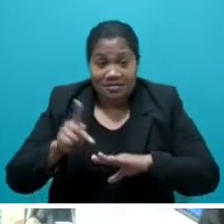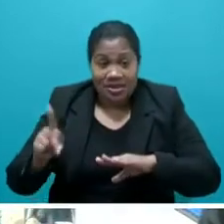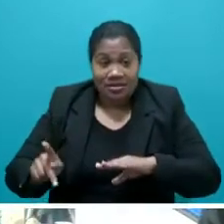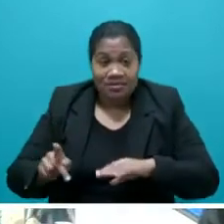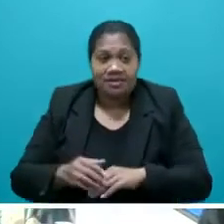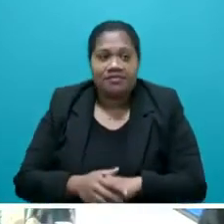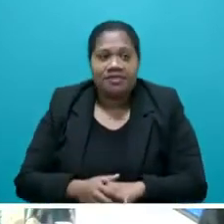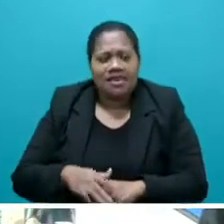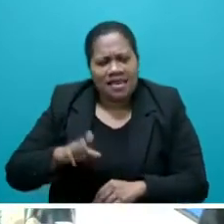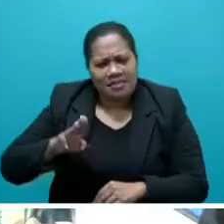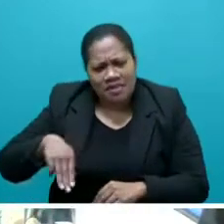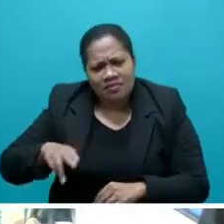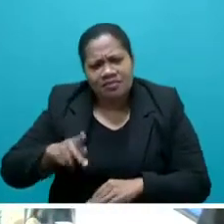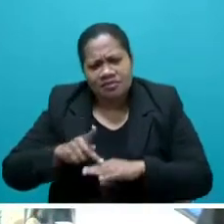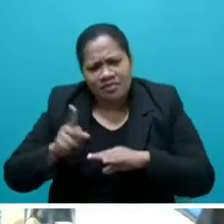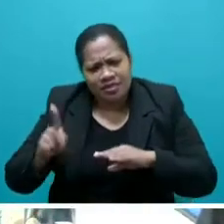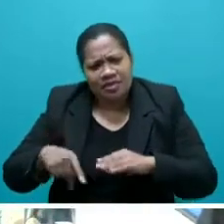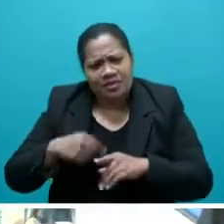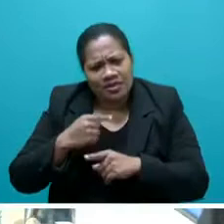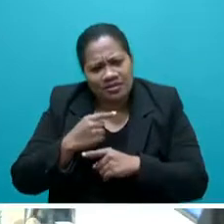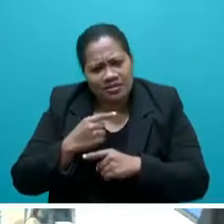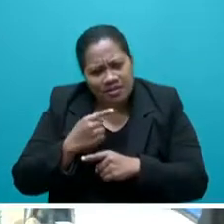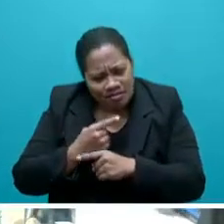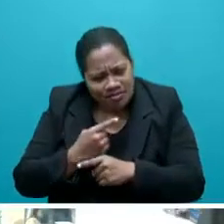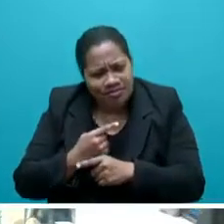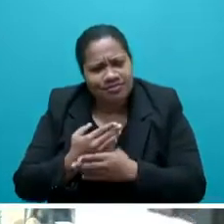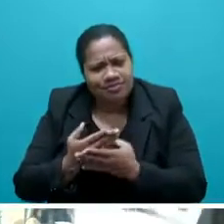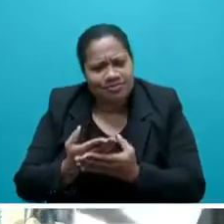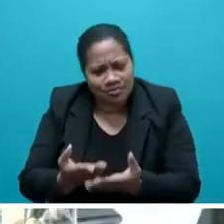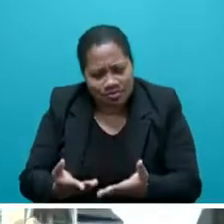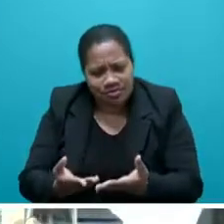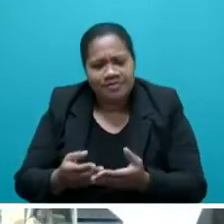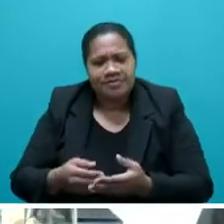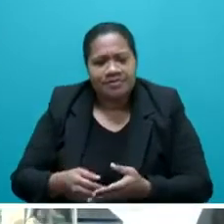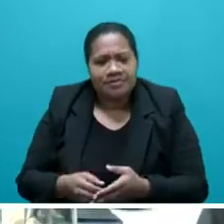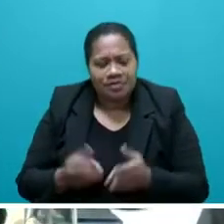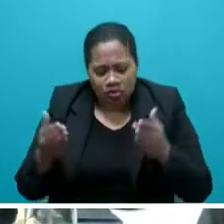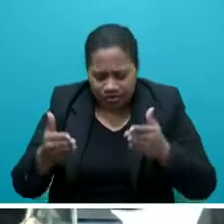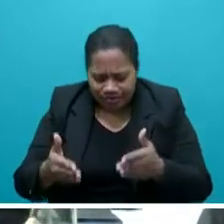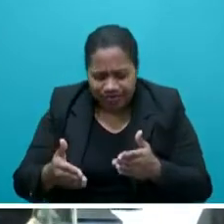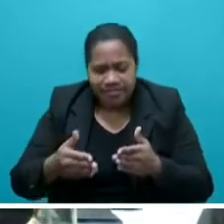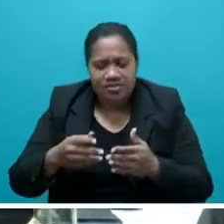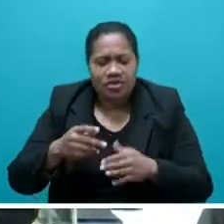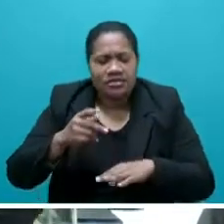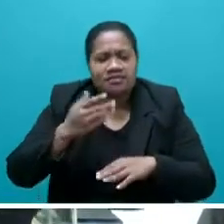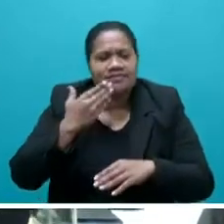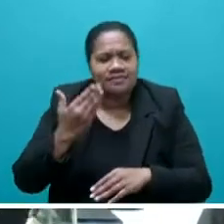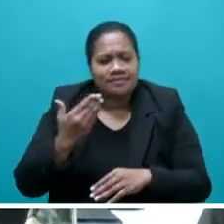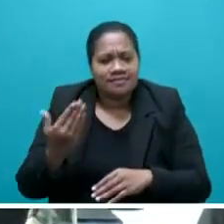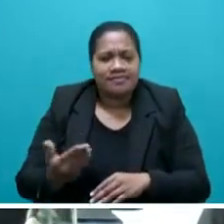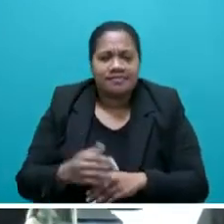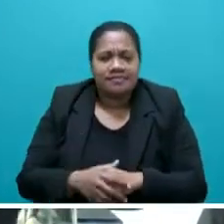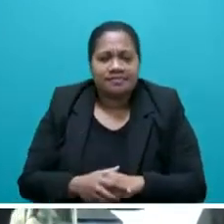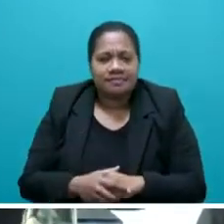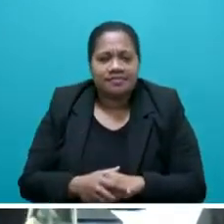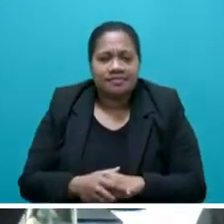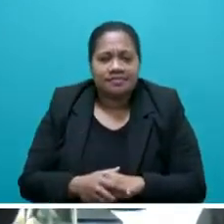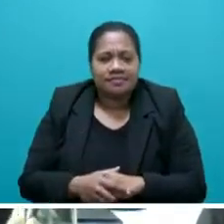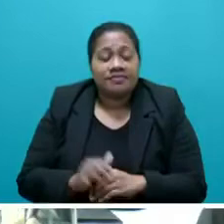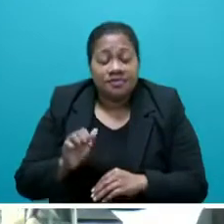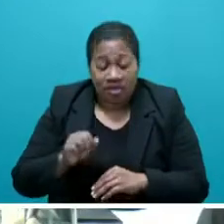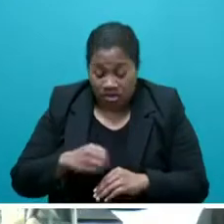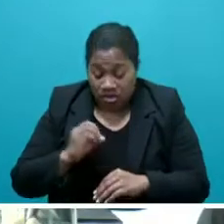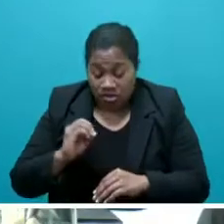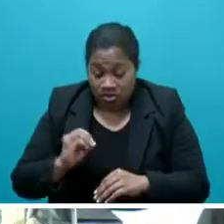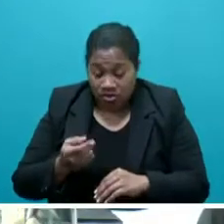speak after him, talk on His Excellency's speech, as the speech lays out the government's plans for the year and indeed the